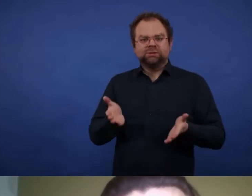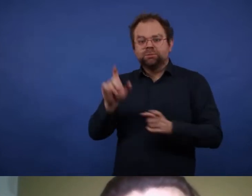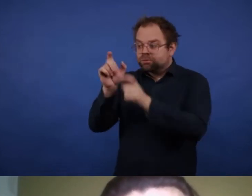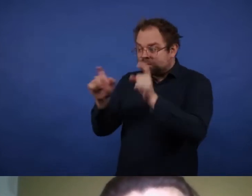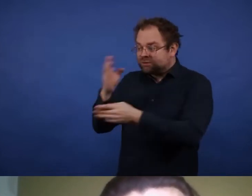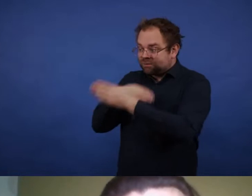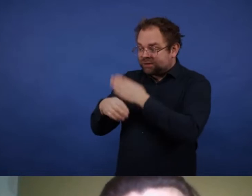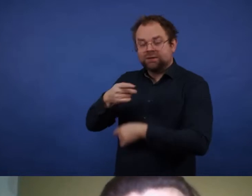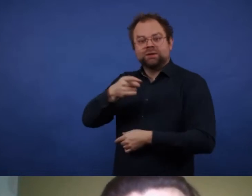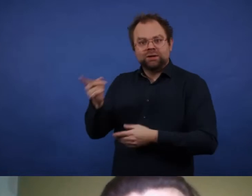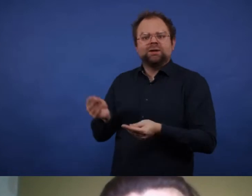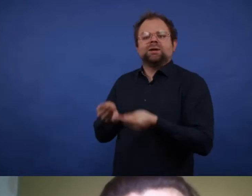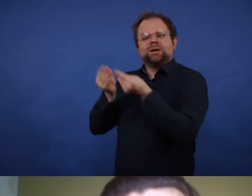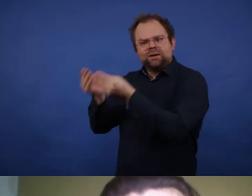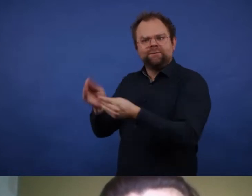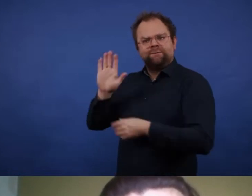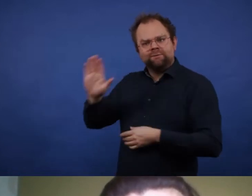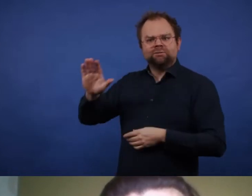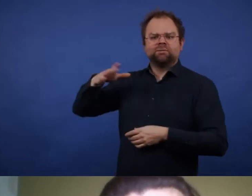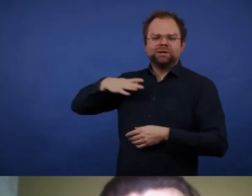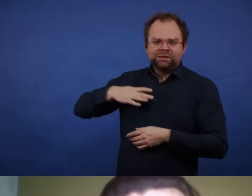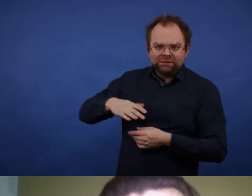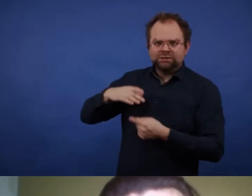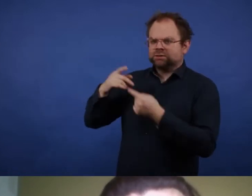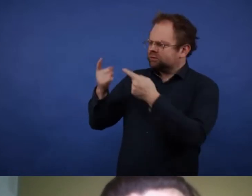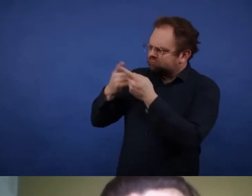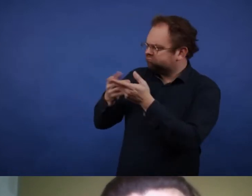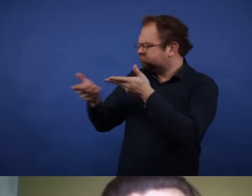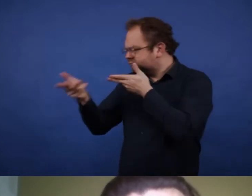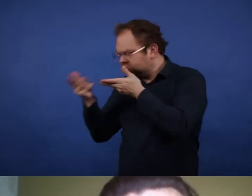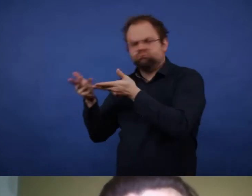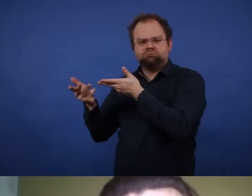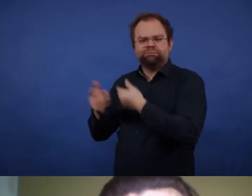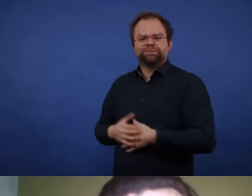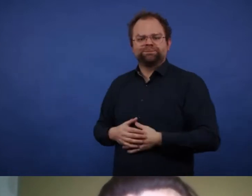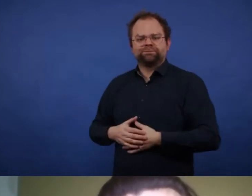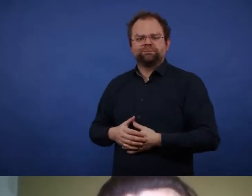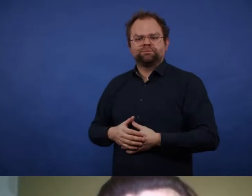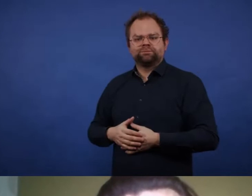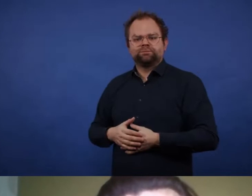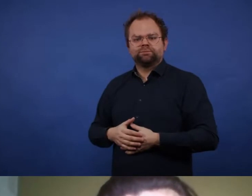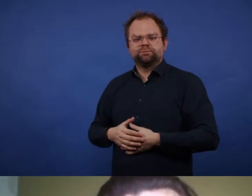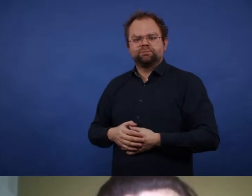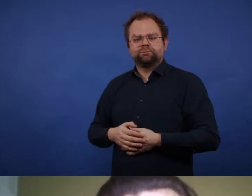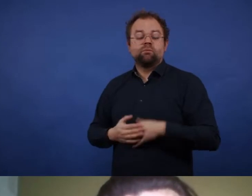There is, on the other hand, another challenge facing people with disability in times of crises.